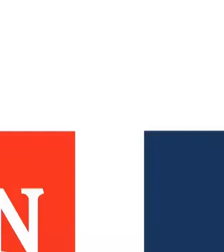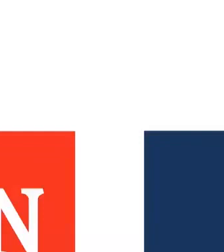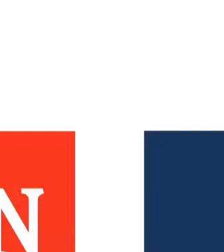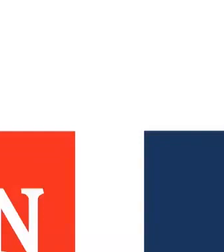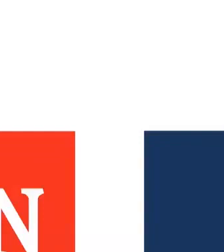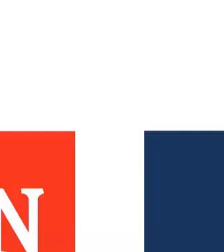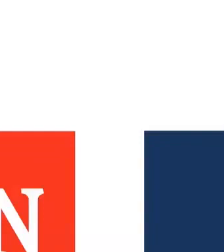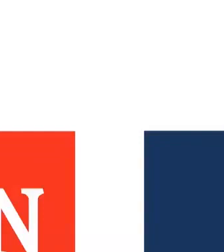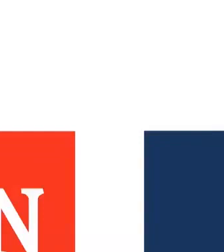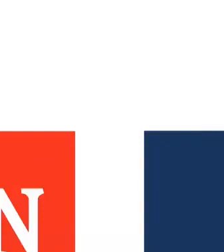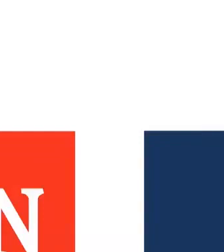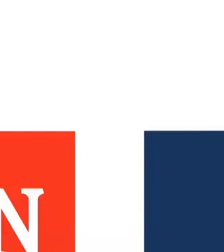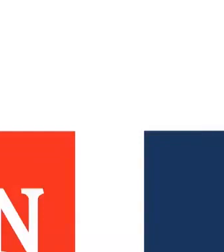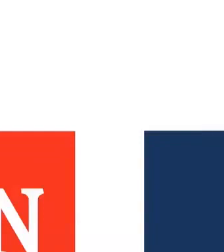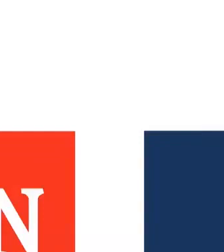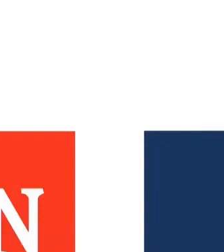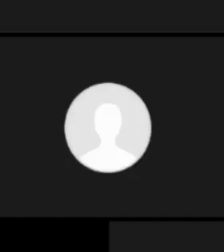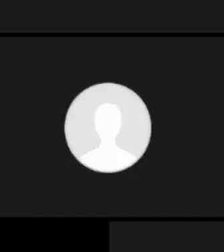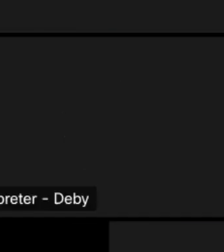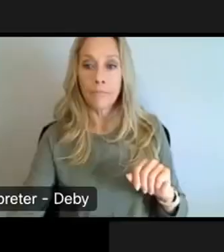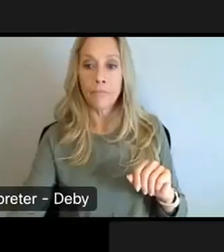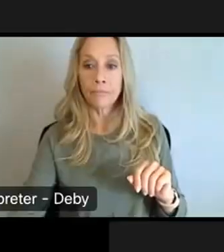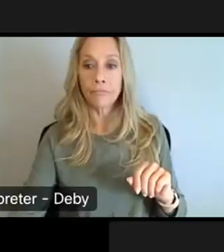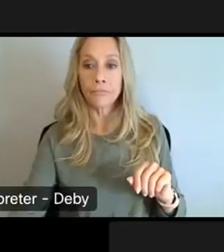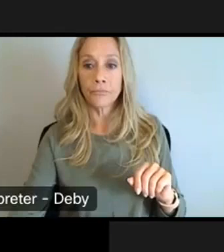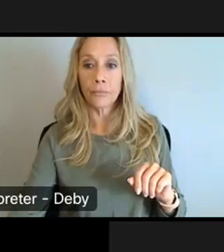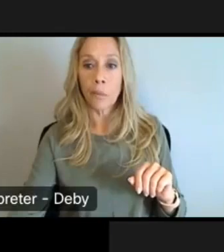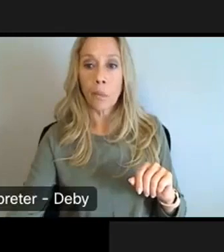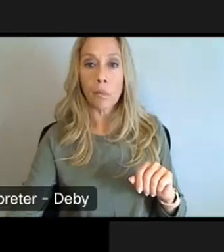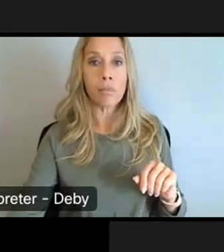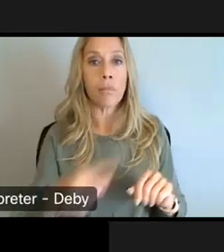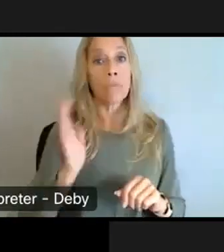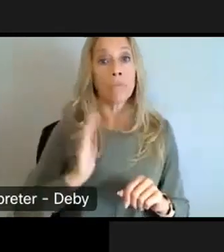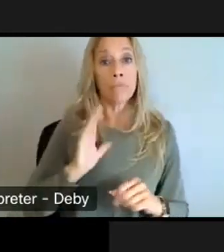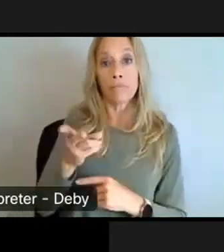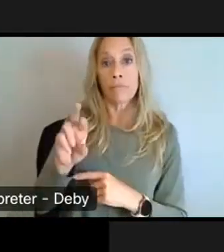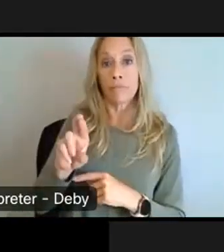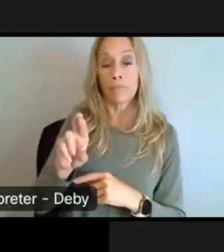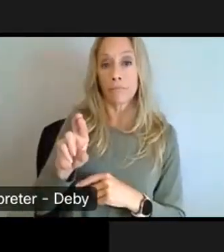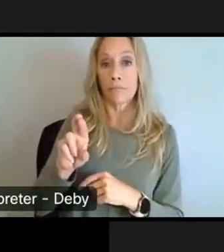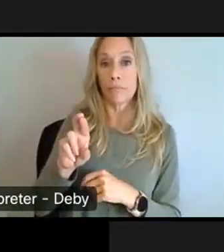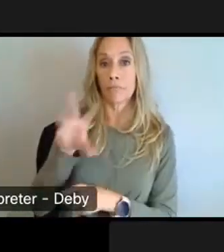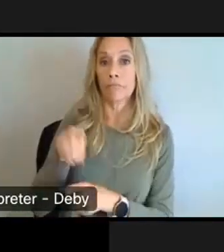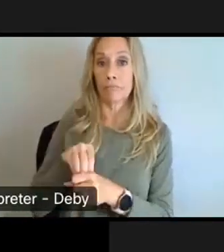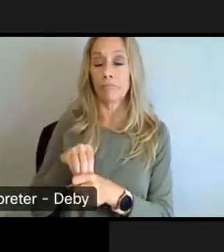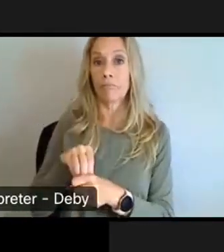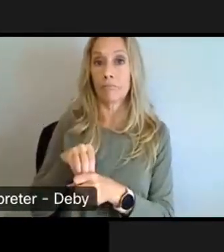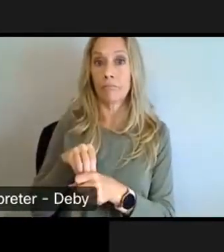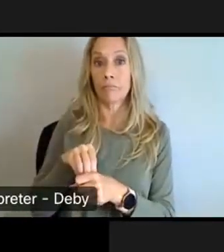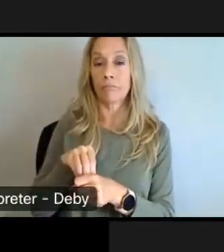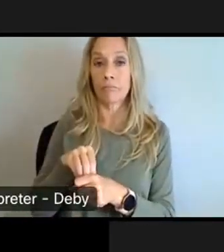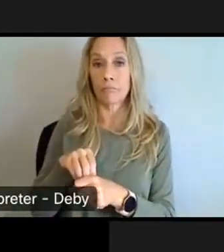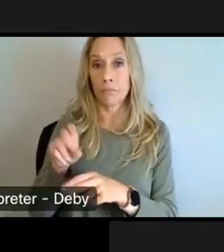He is a prior vocational rehabilitation participant and is currently a VR